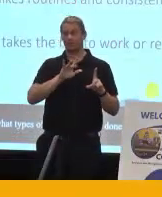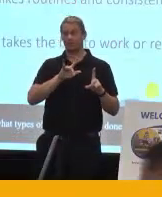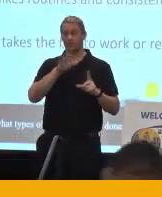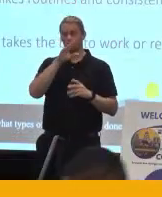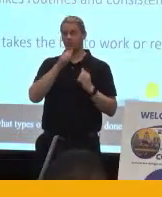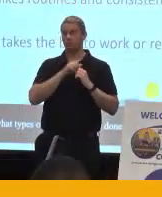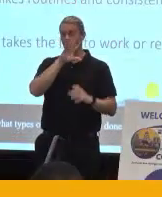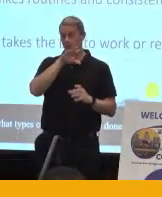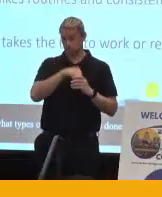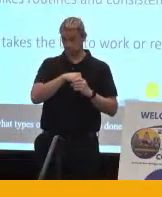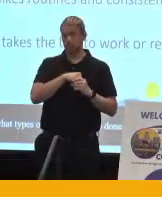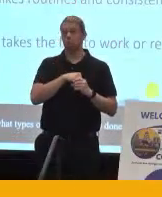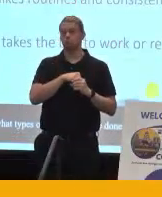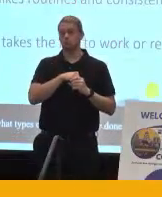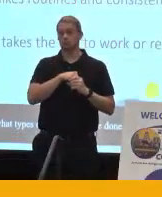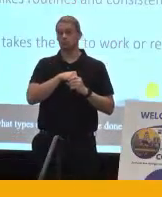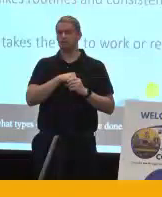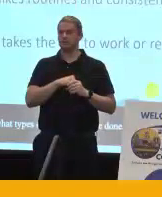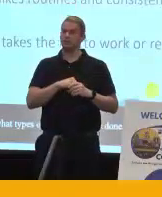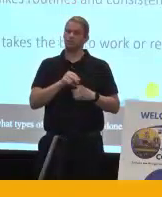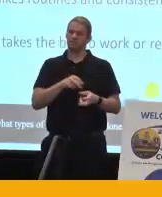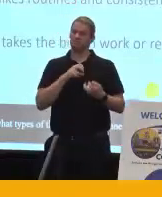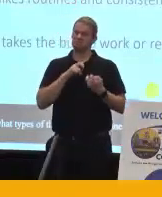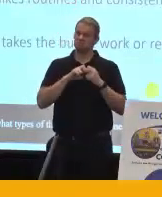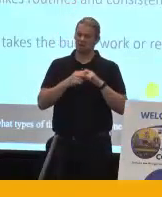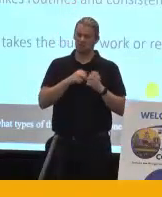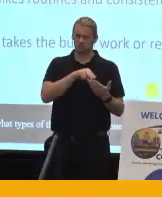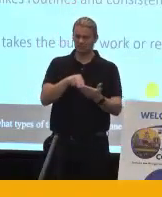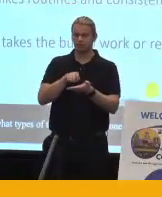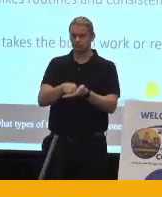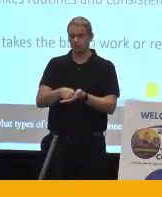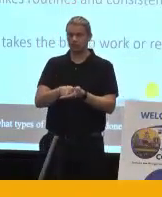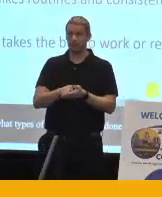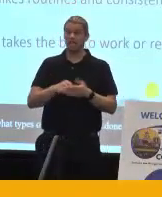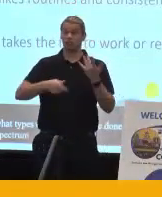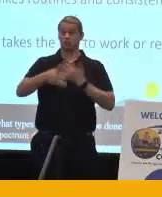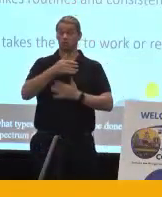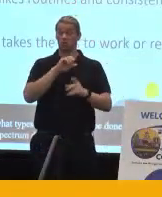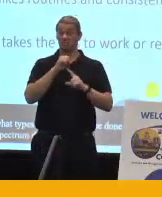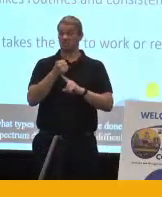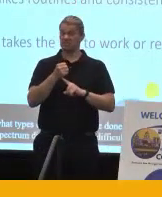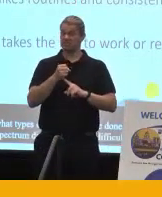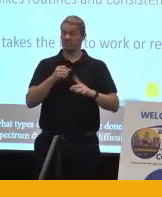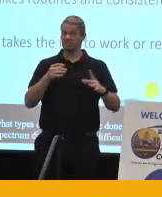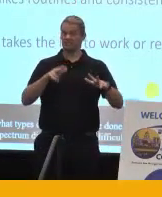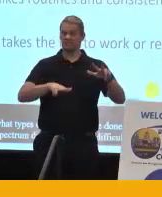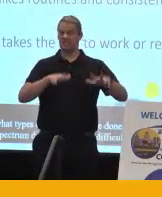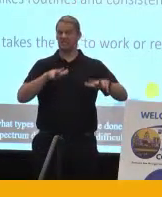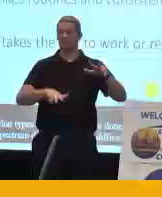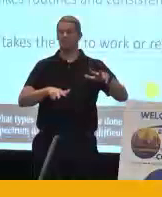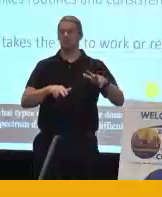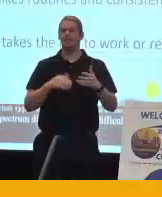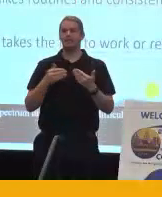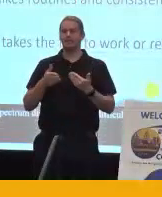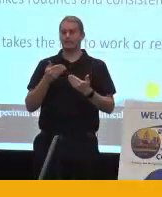spectrum disorder who has difficulty reading and writing. He has difficulty in social situations at times and can easily get off task.